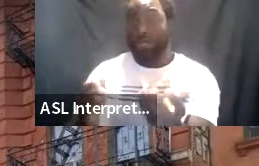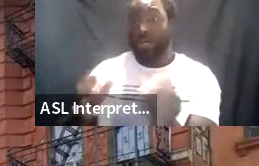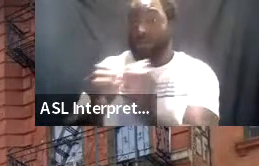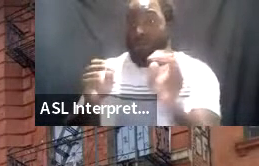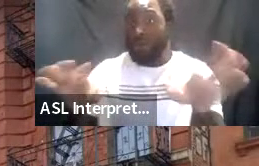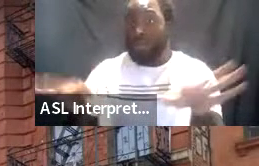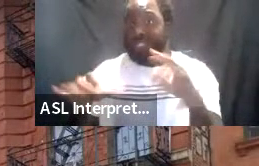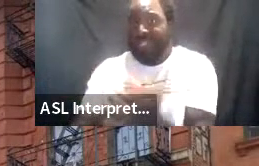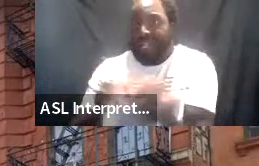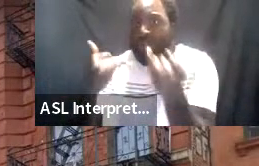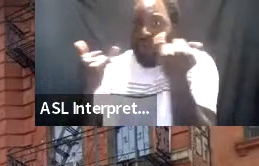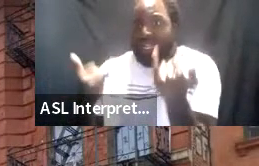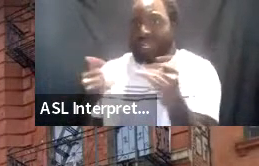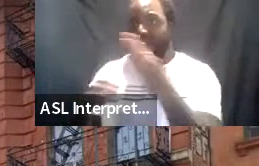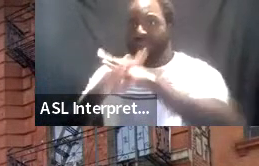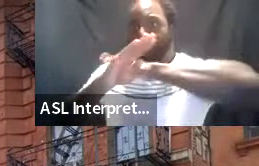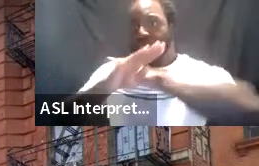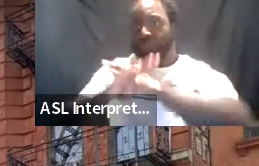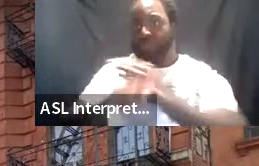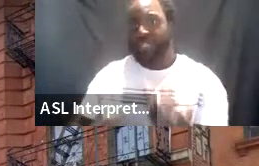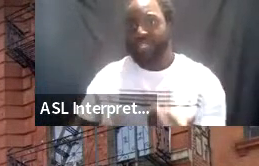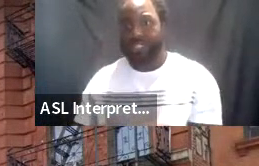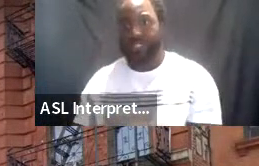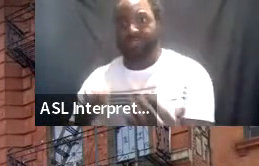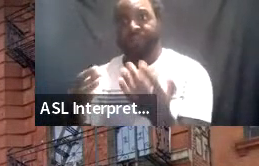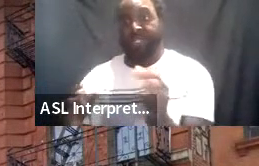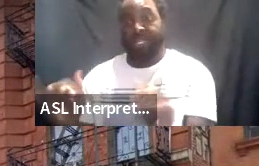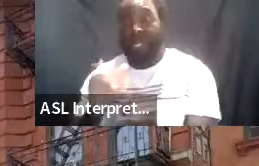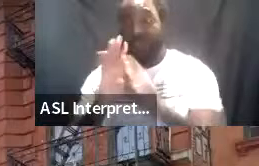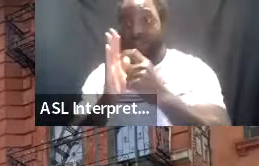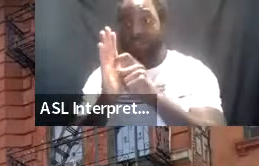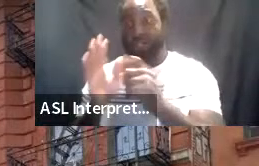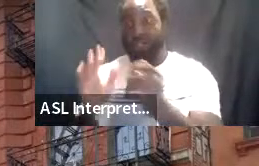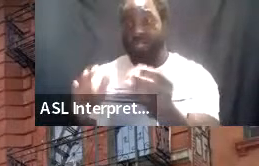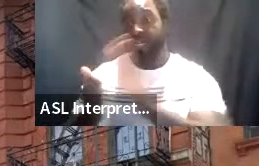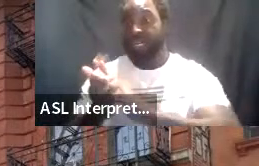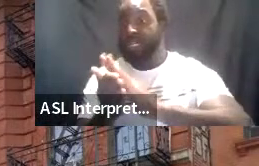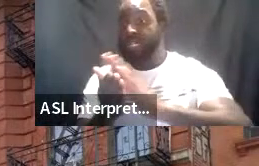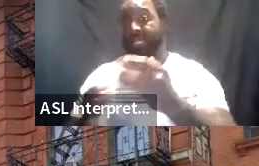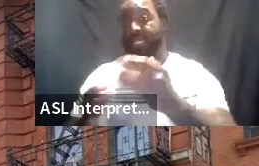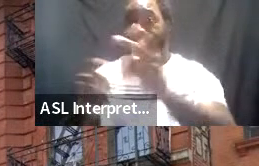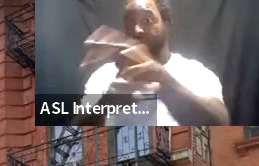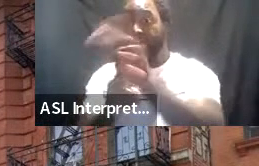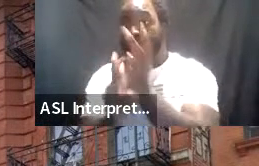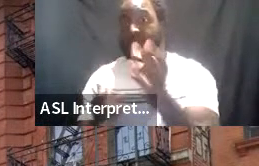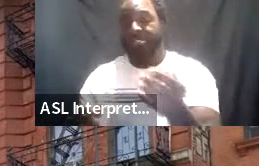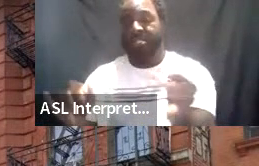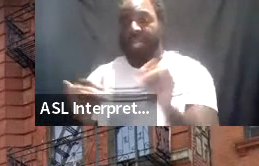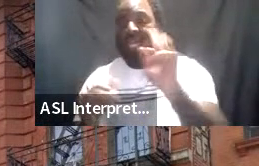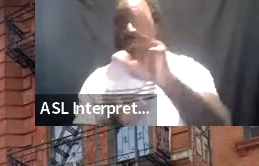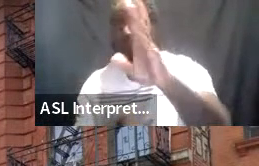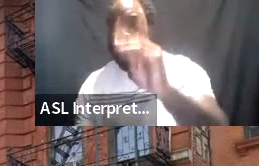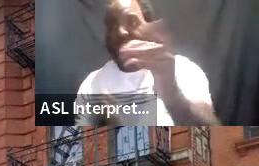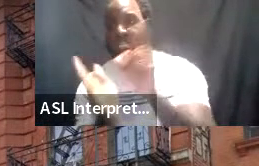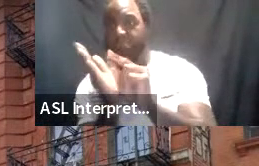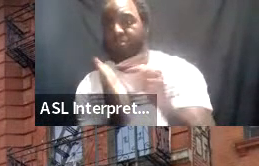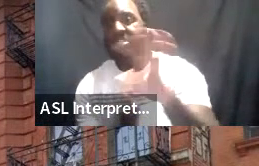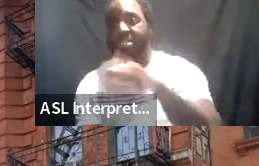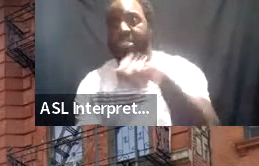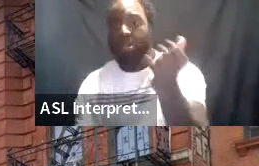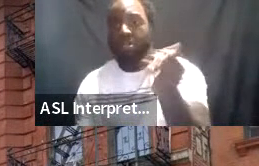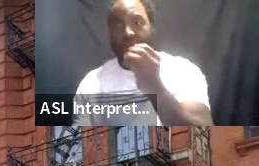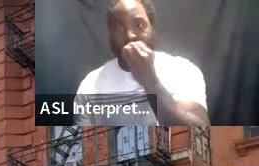right now. And this includes small scale clean production. That could include things like 3D printing and other kinds of food